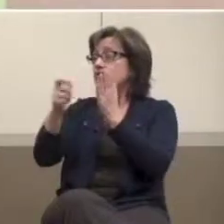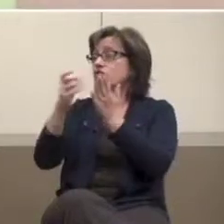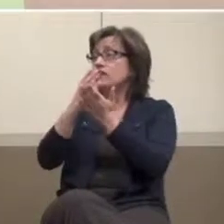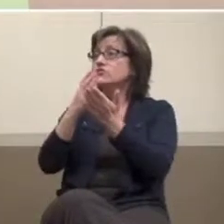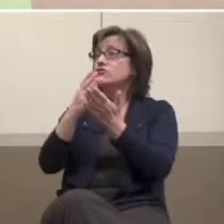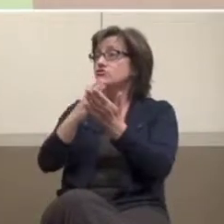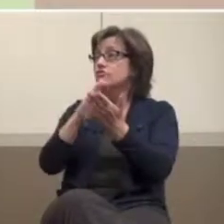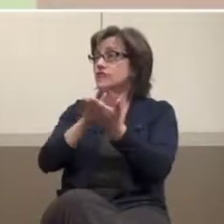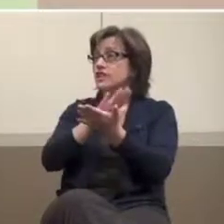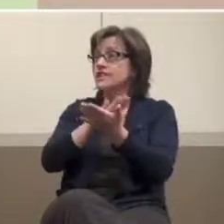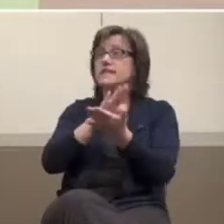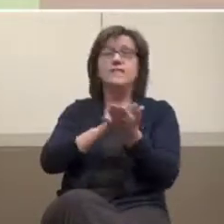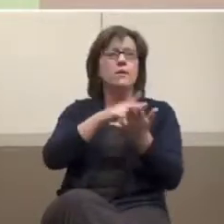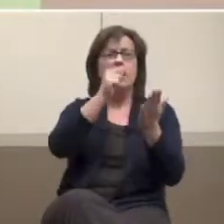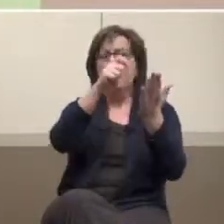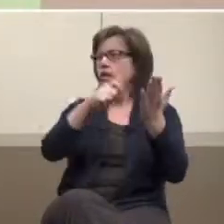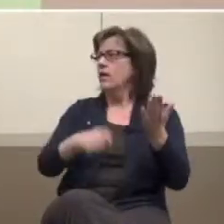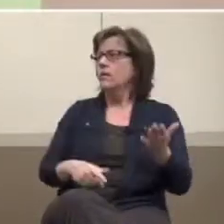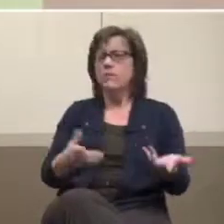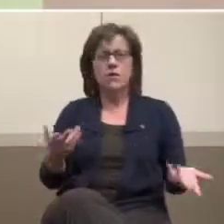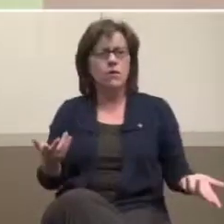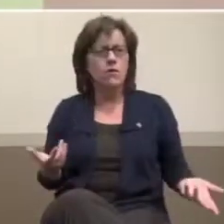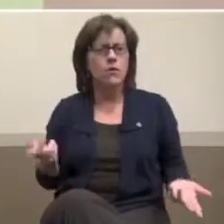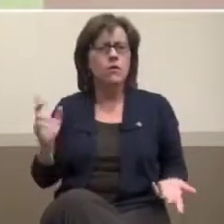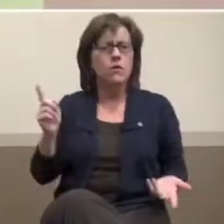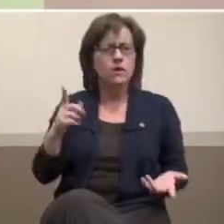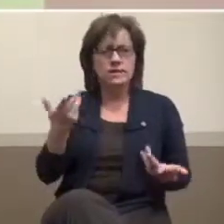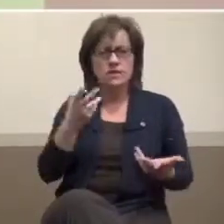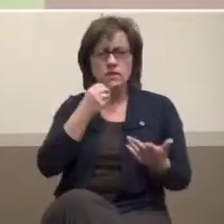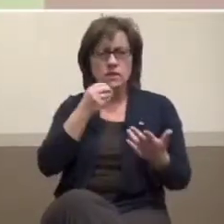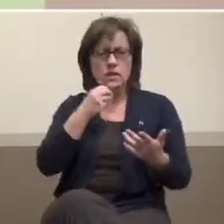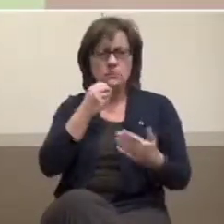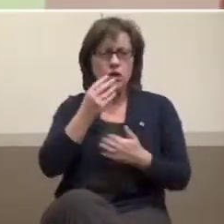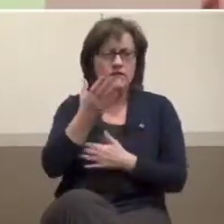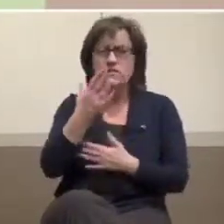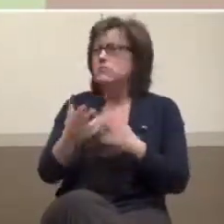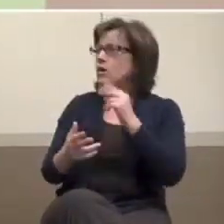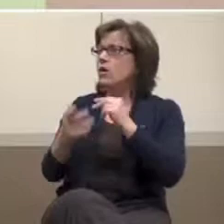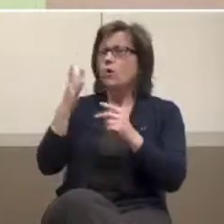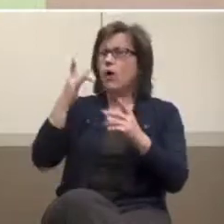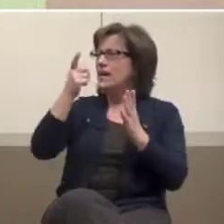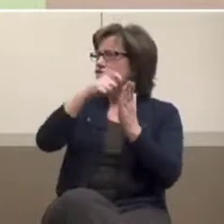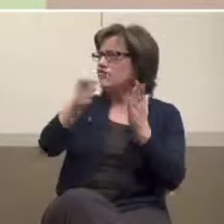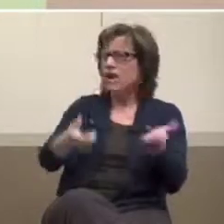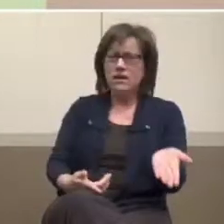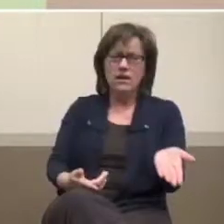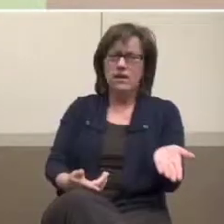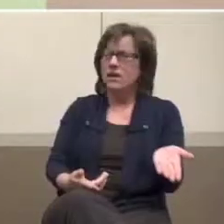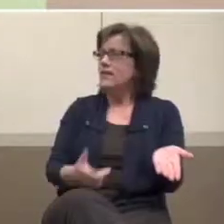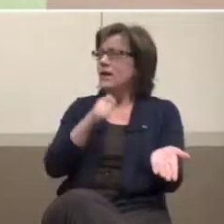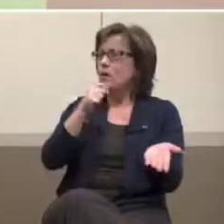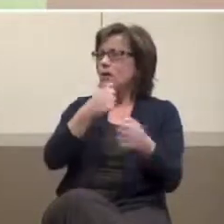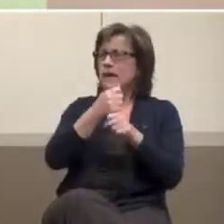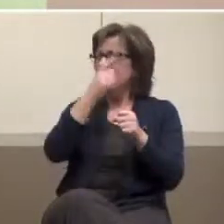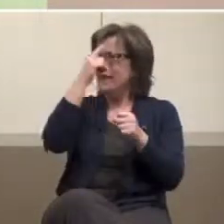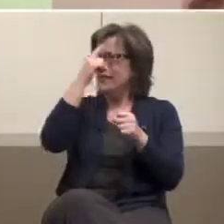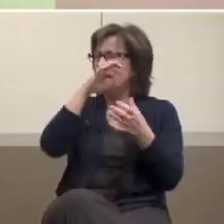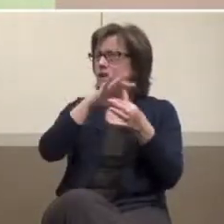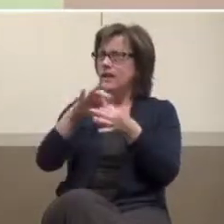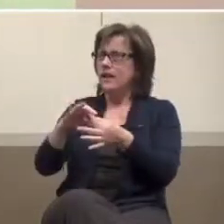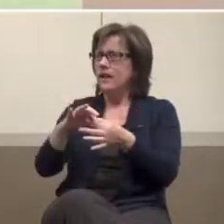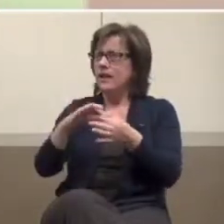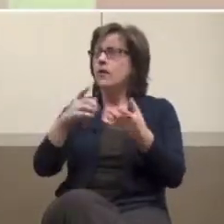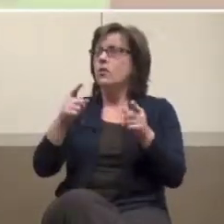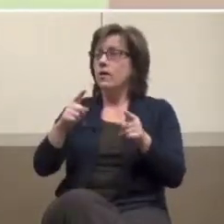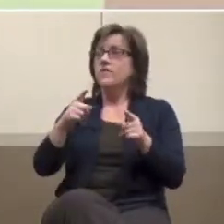check, check. I'm like, well, where are your FMs? Did you eat your breakfast? No. Well, why'd you put the check? They weren't making that connection. So when they physically